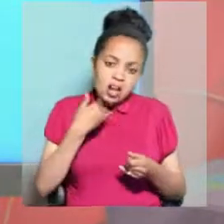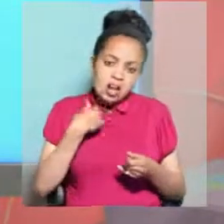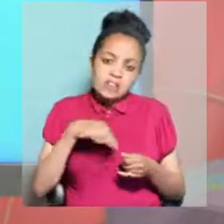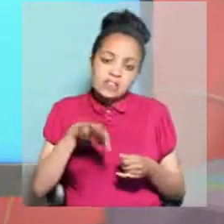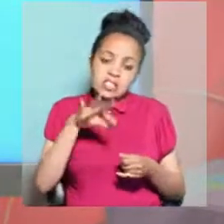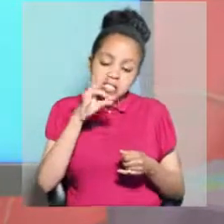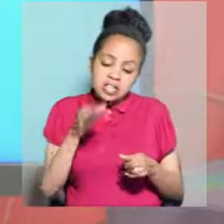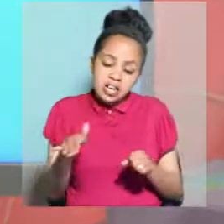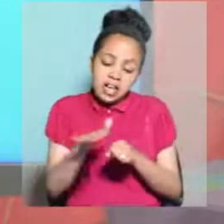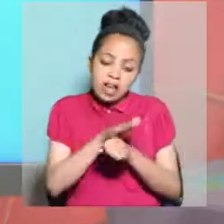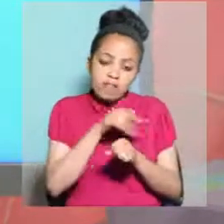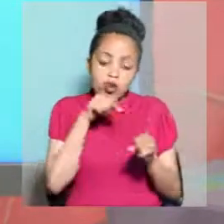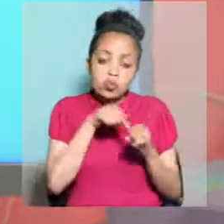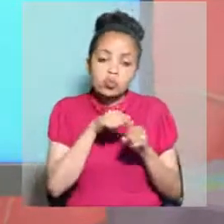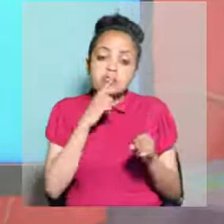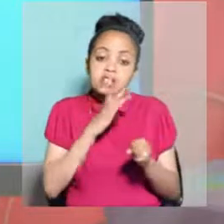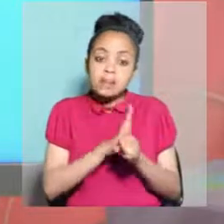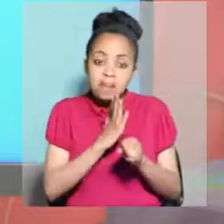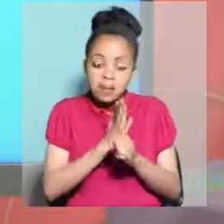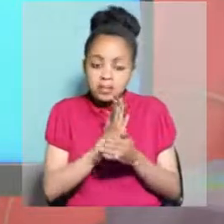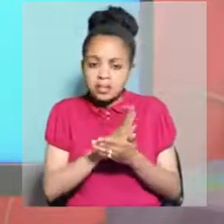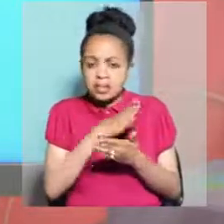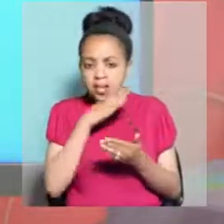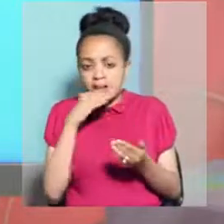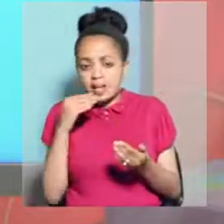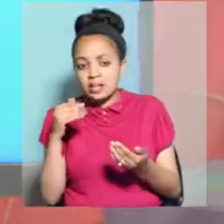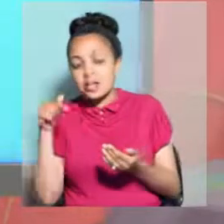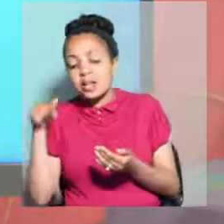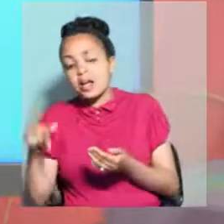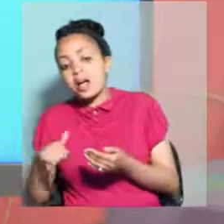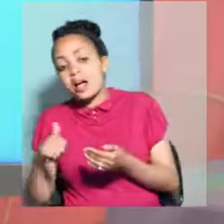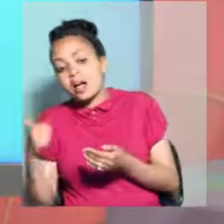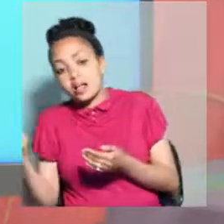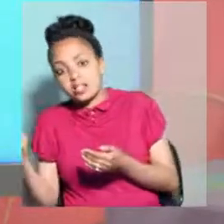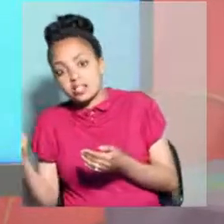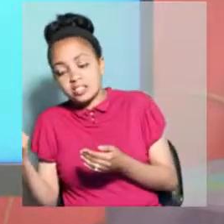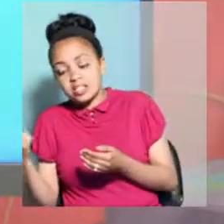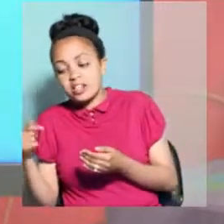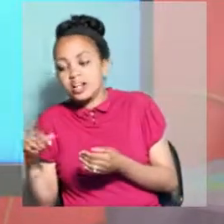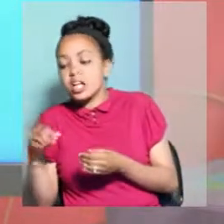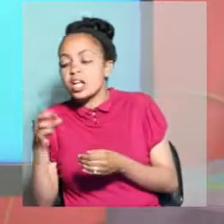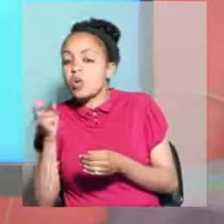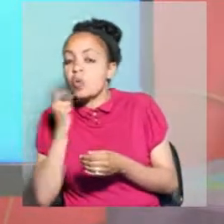seed with that of covered with that of tomato juice, and the seed that can be covered with that of a